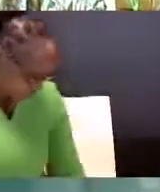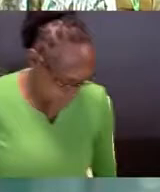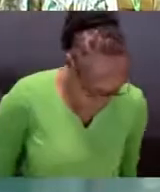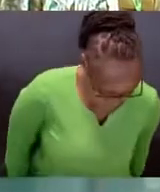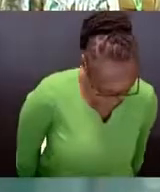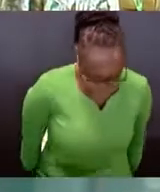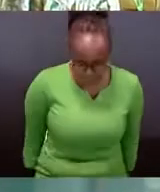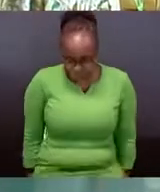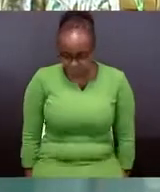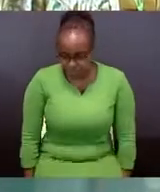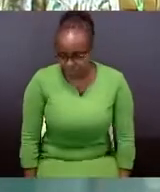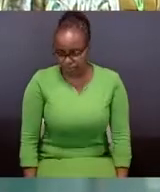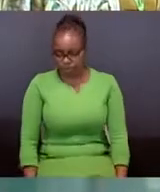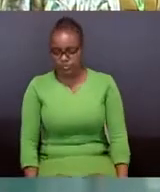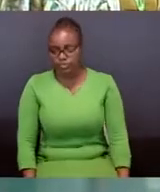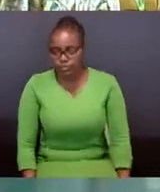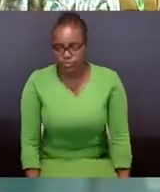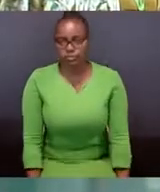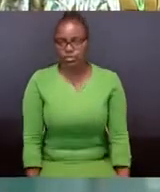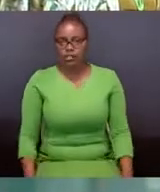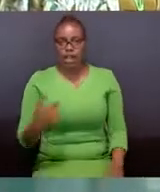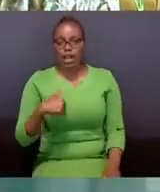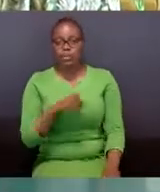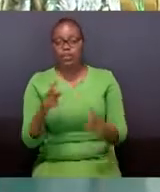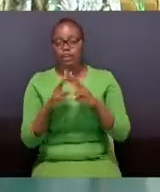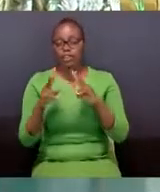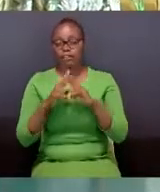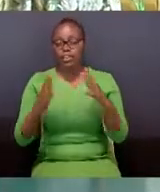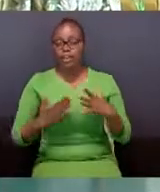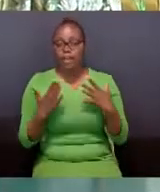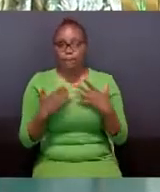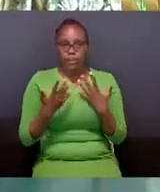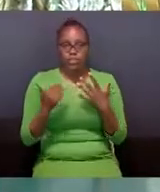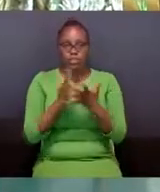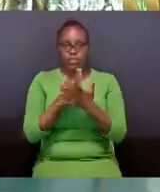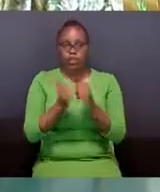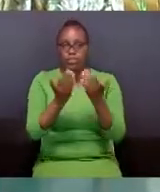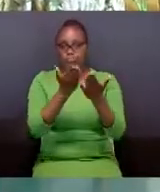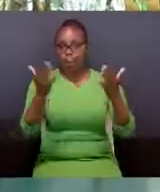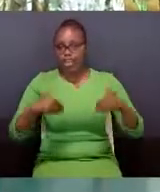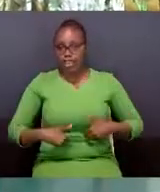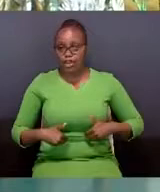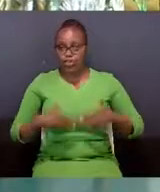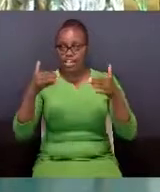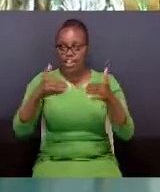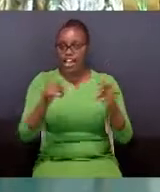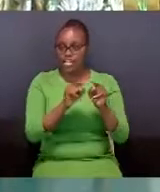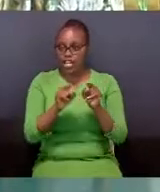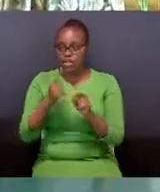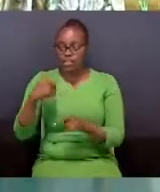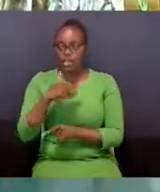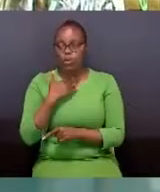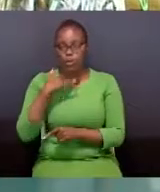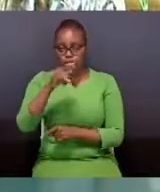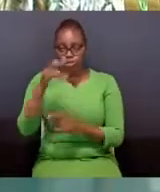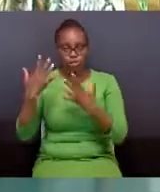gate to Africa. We are very happy to share our experience with you, the youth here, and we don't want you to